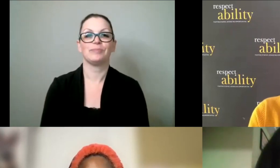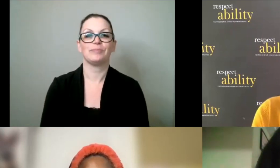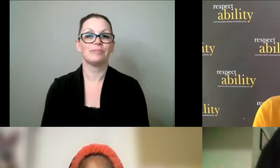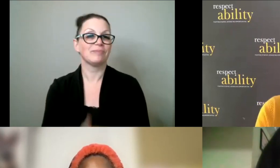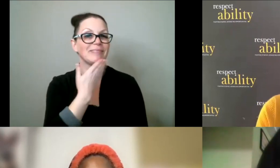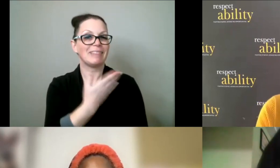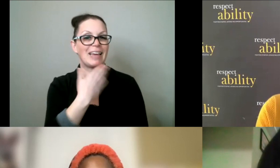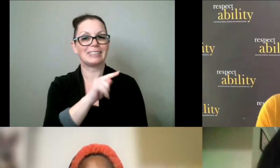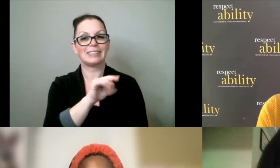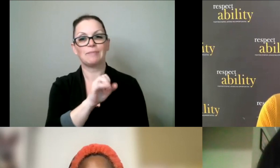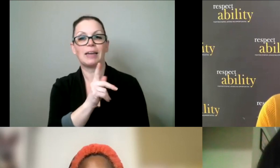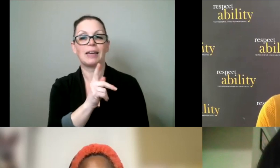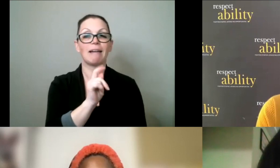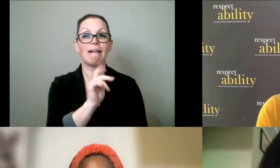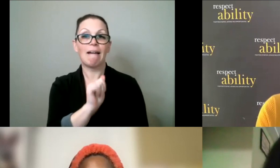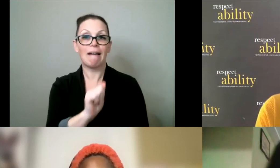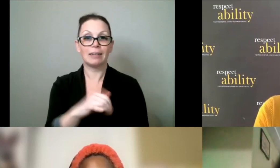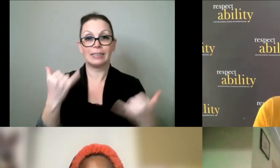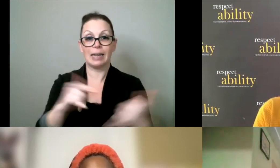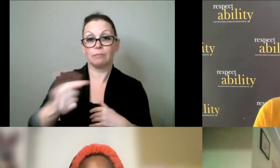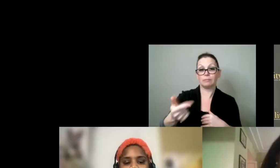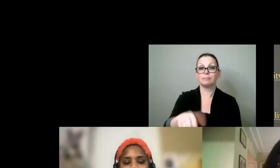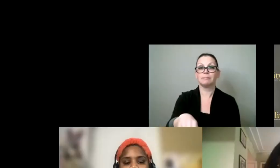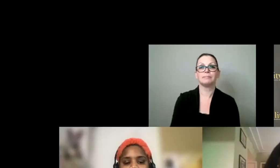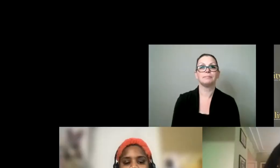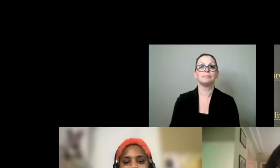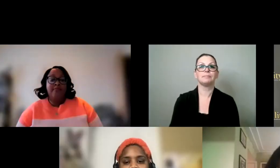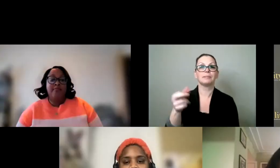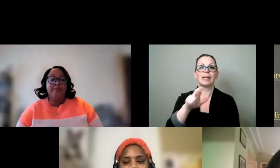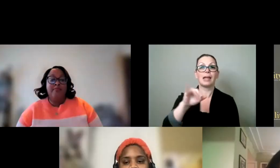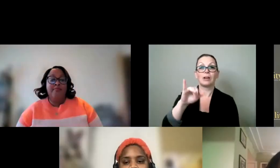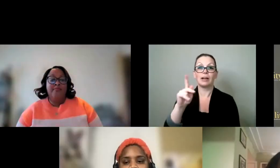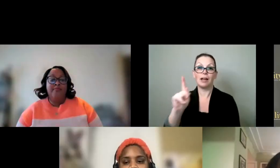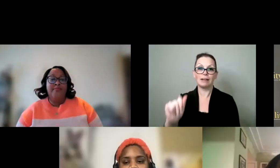Thanks, Tameka. Over to you, Erika Ellis.